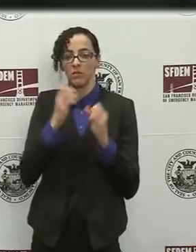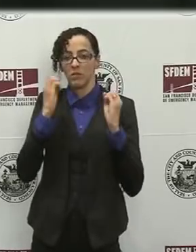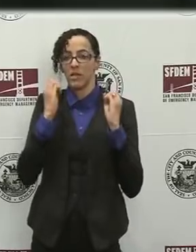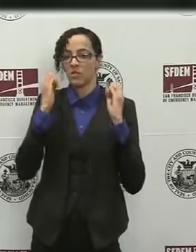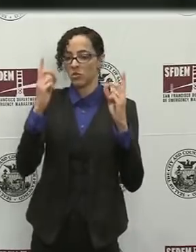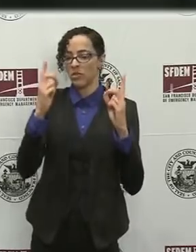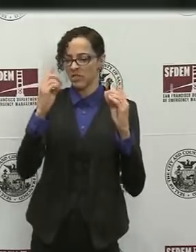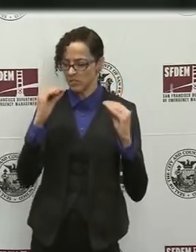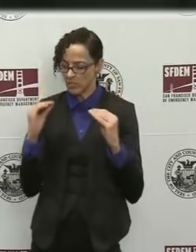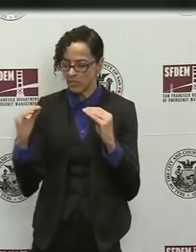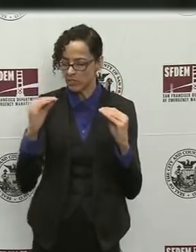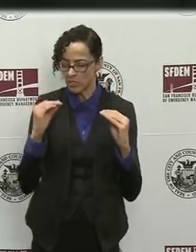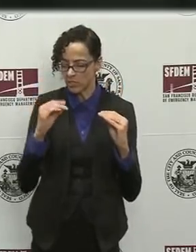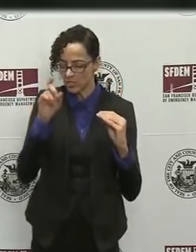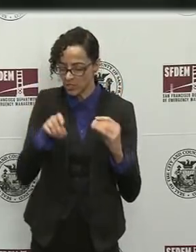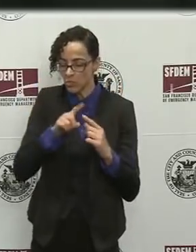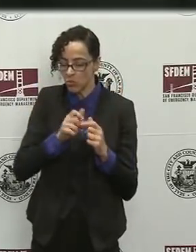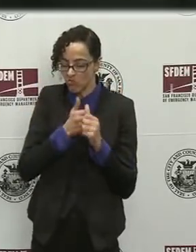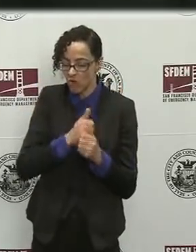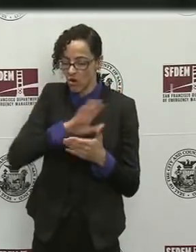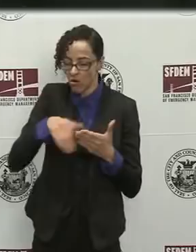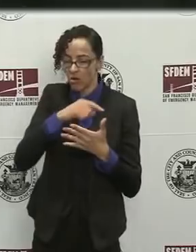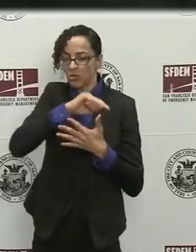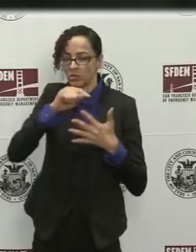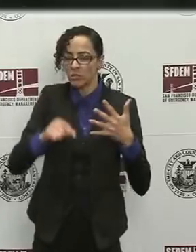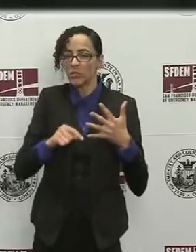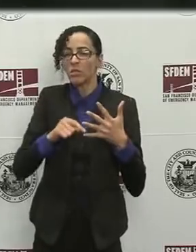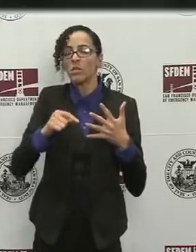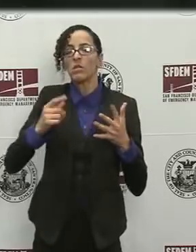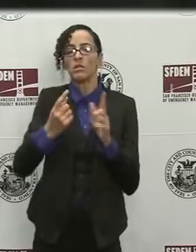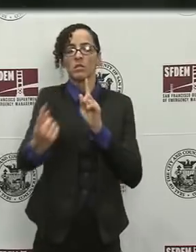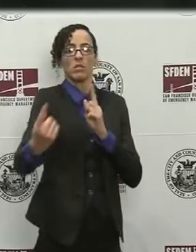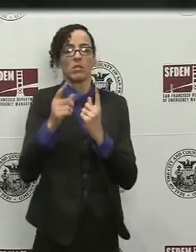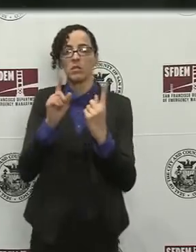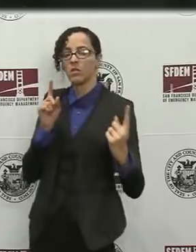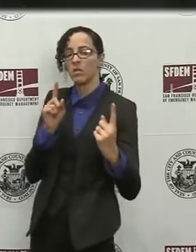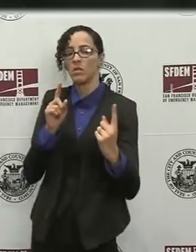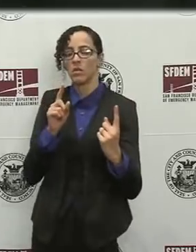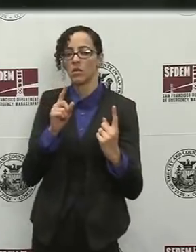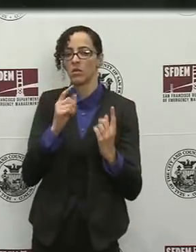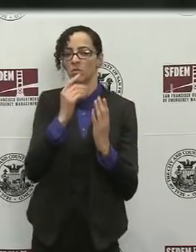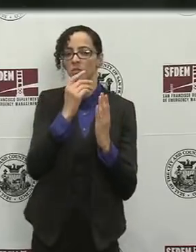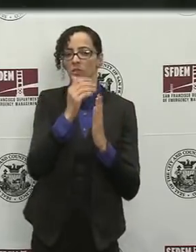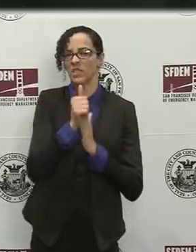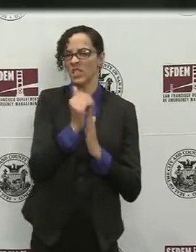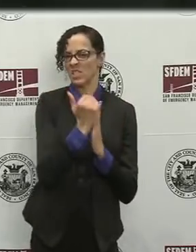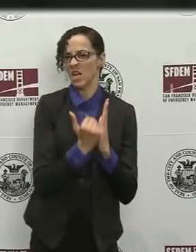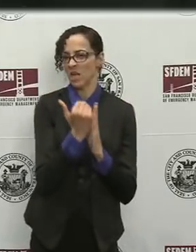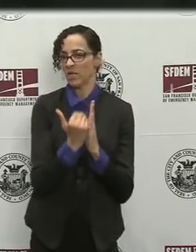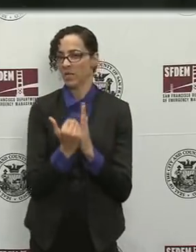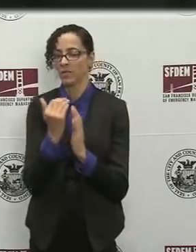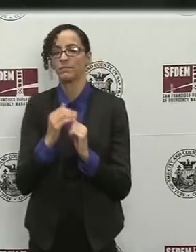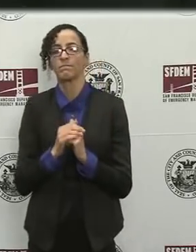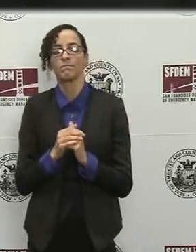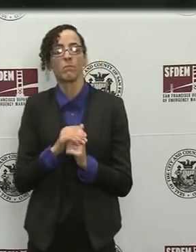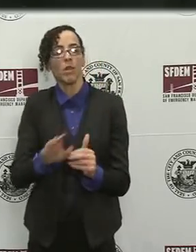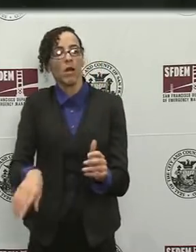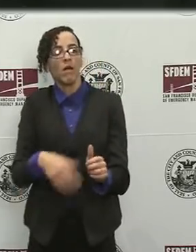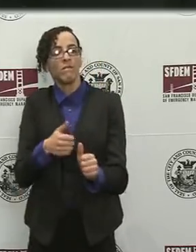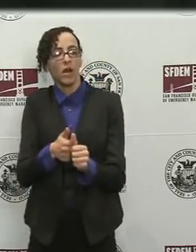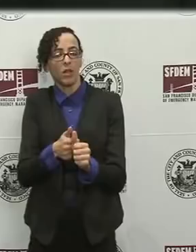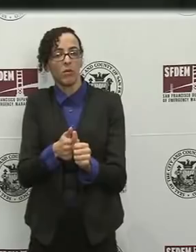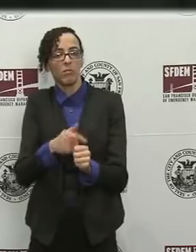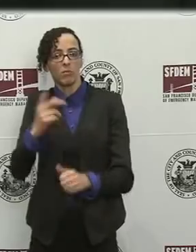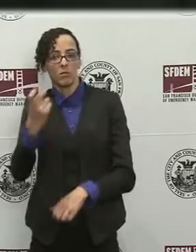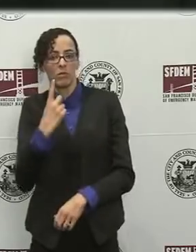to follow all of the social distancing guidance. And a follow-up to that, how many RVs are in